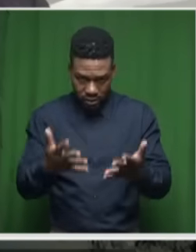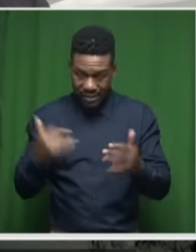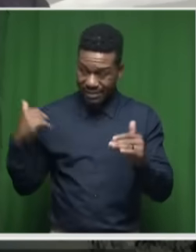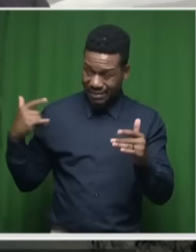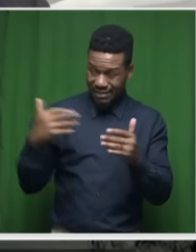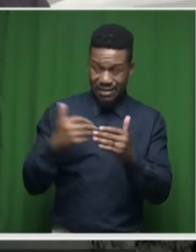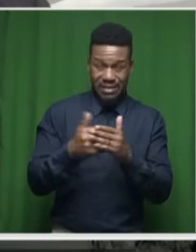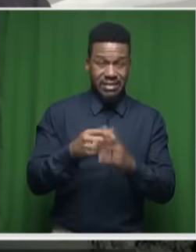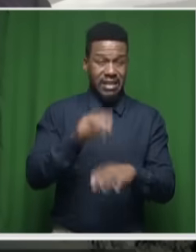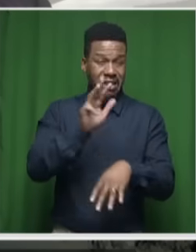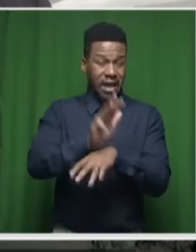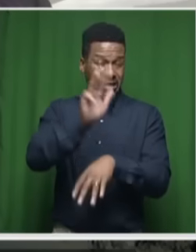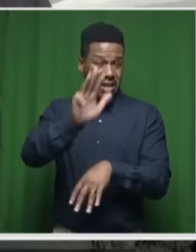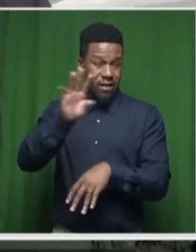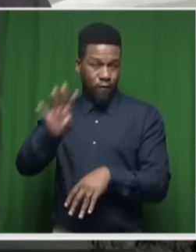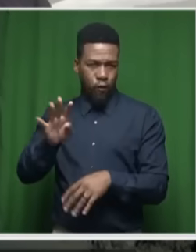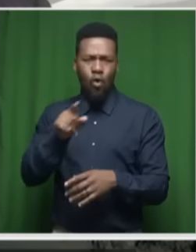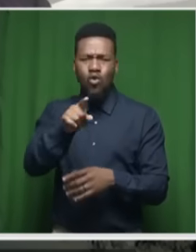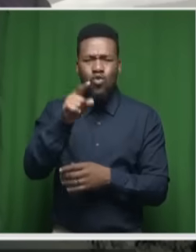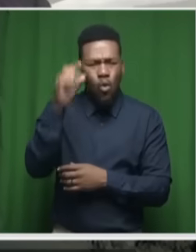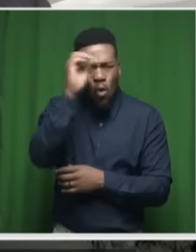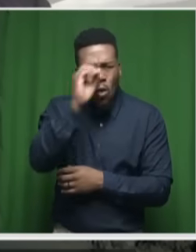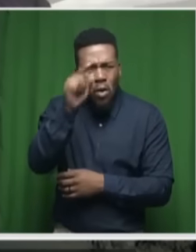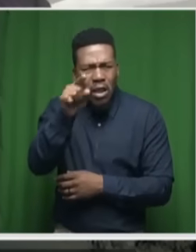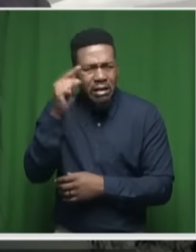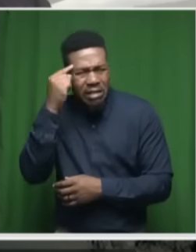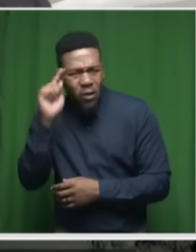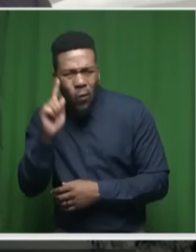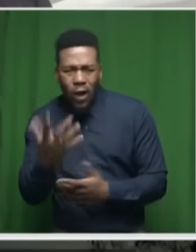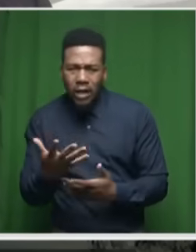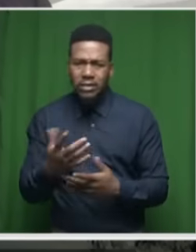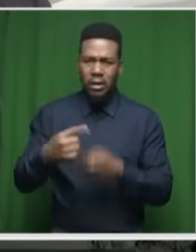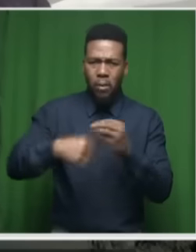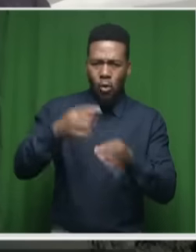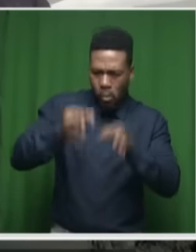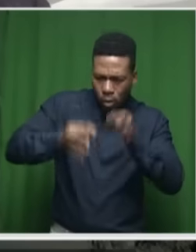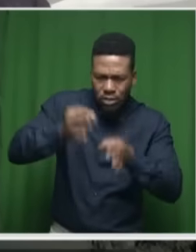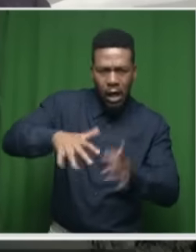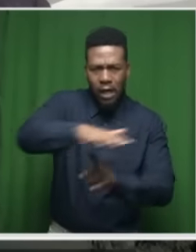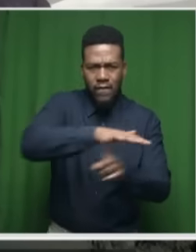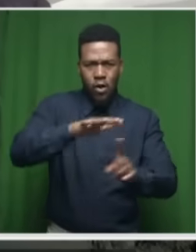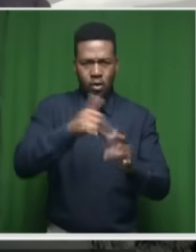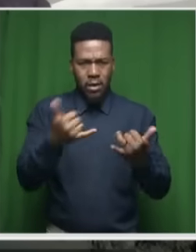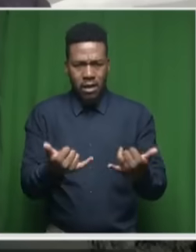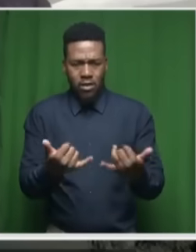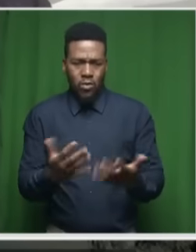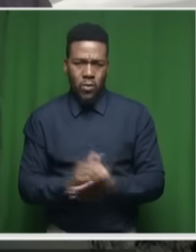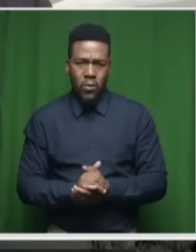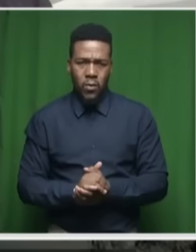democratic elections. What are your thoughts on what the political landscape looks like for the year?